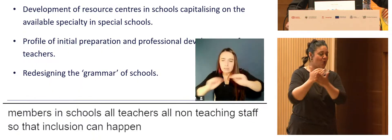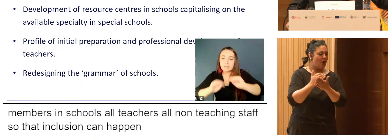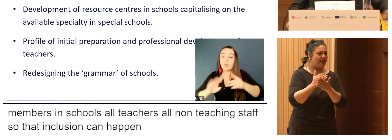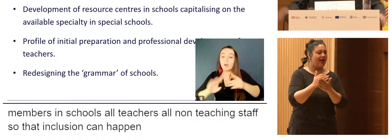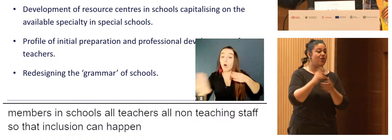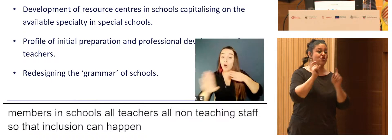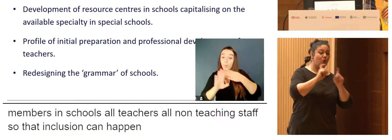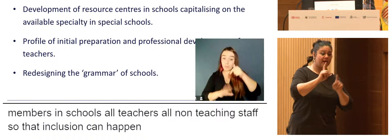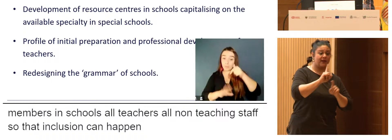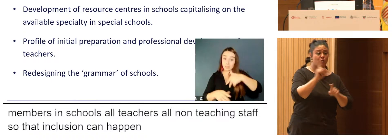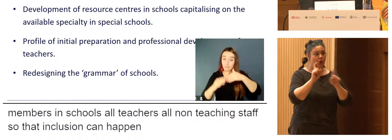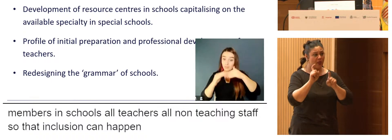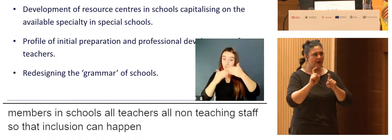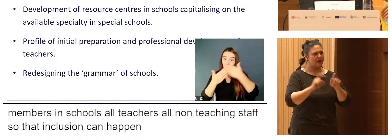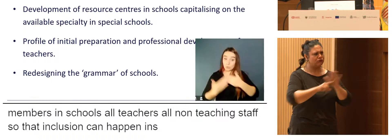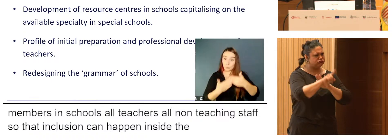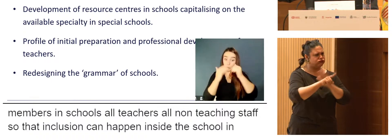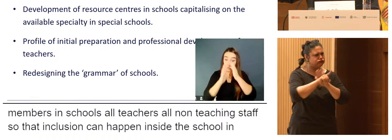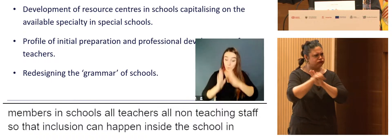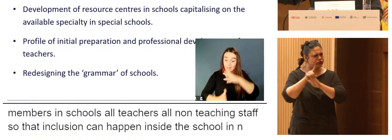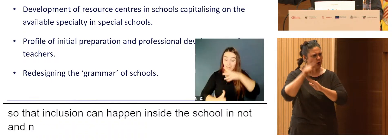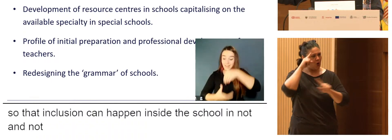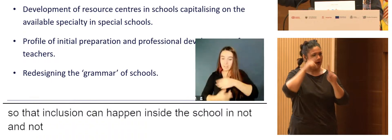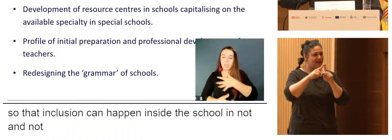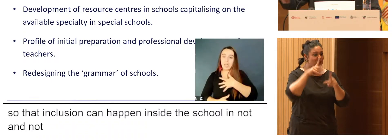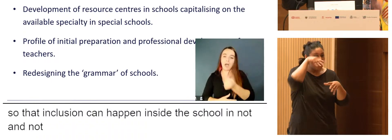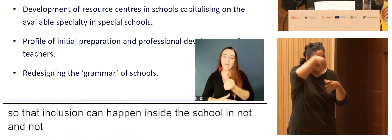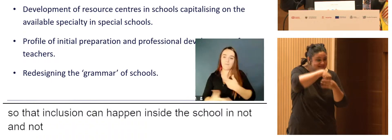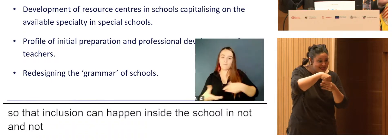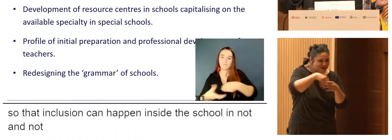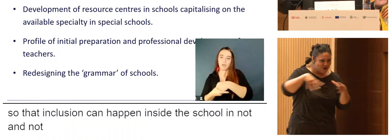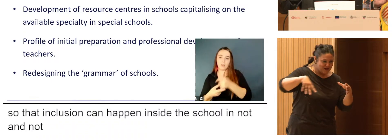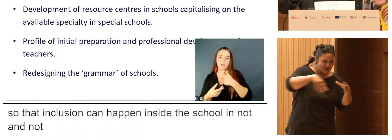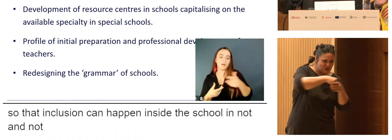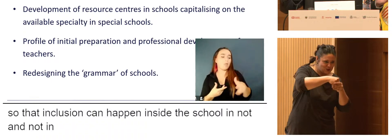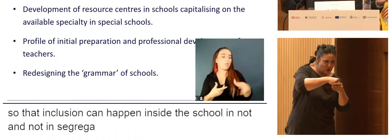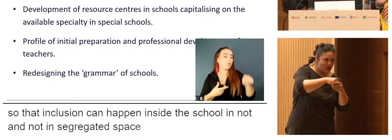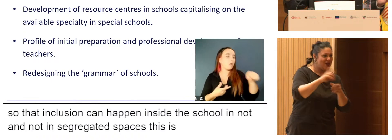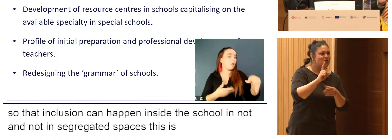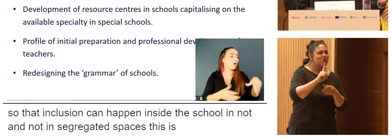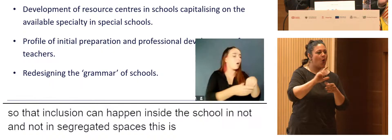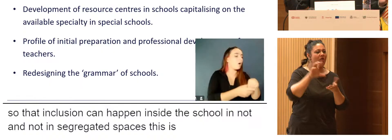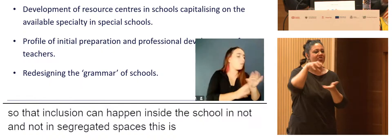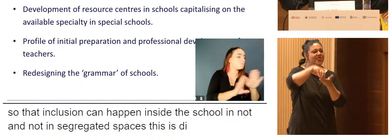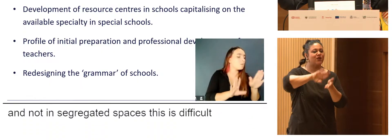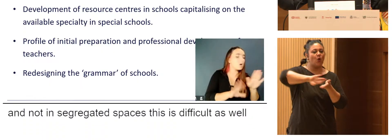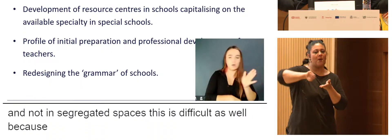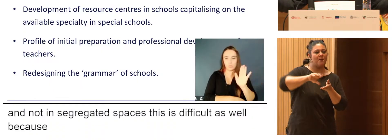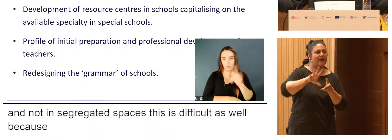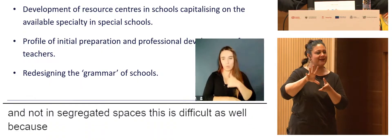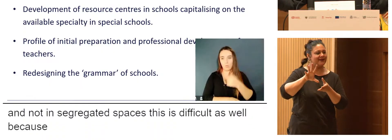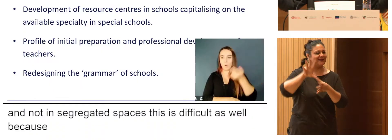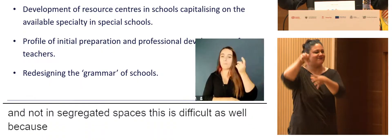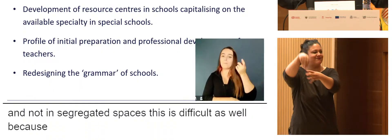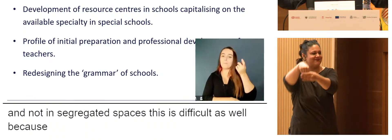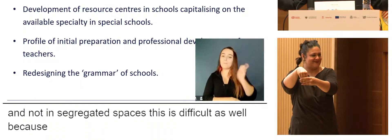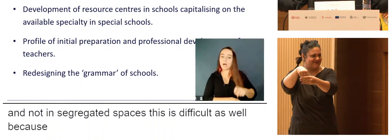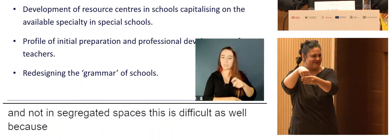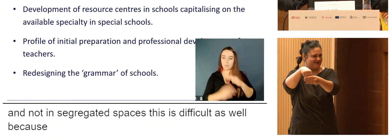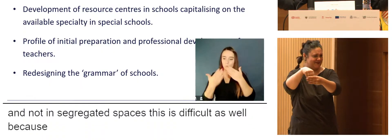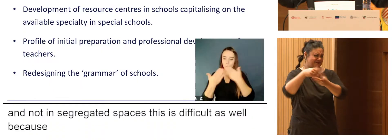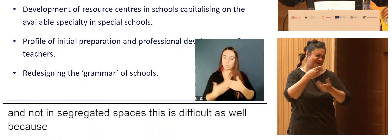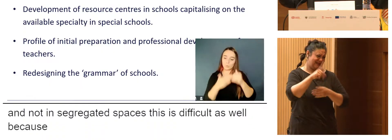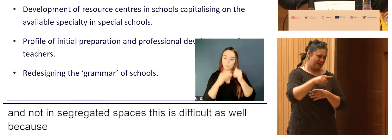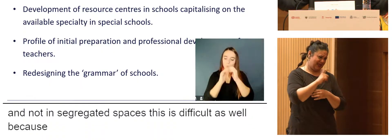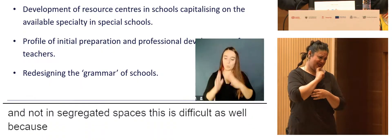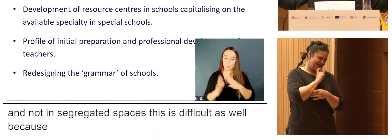school and not in segregated spaces. This is difficult as well because there are interests,